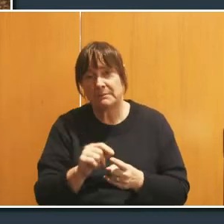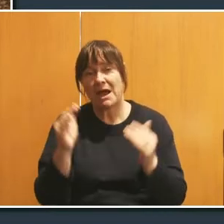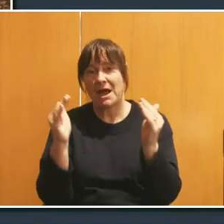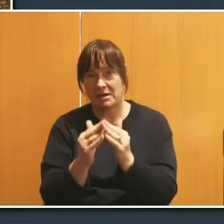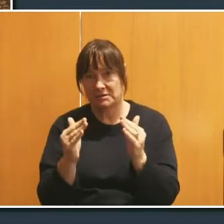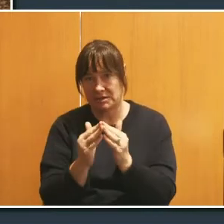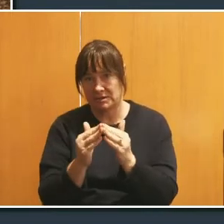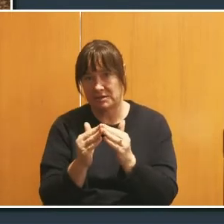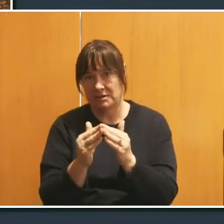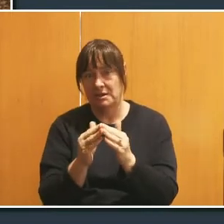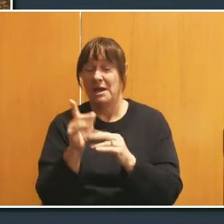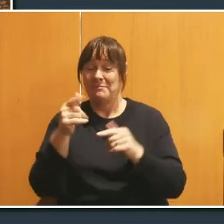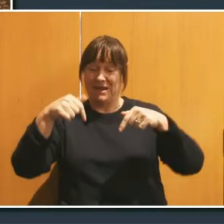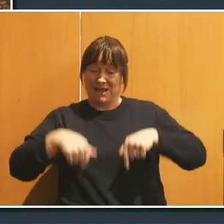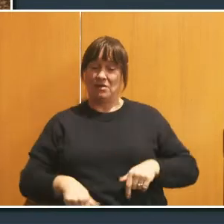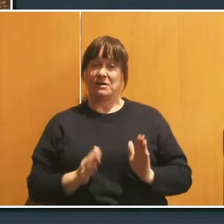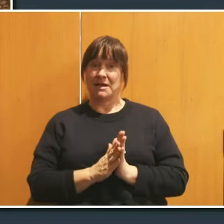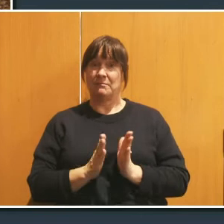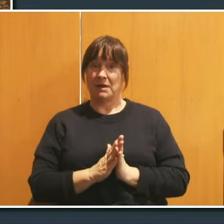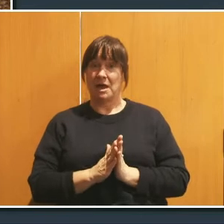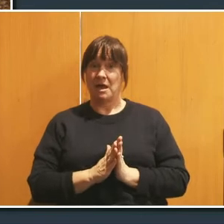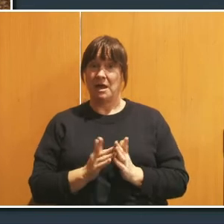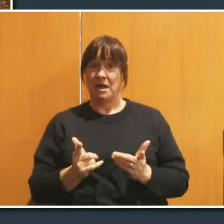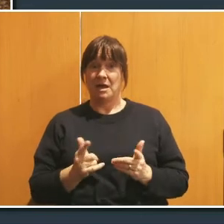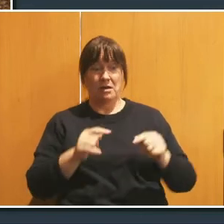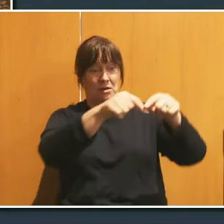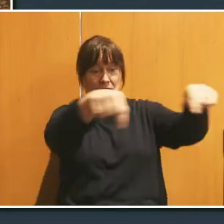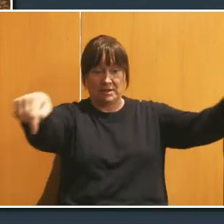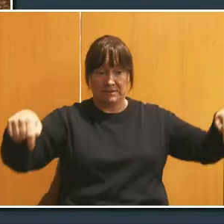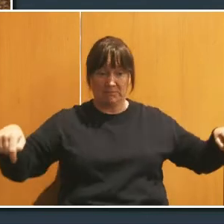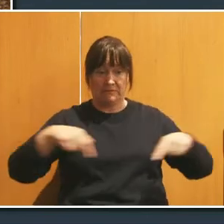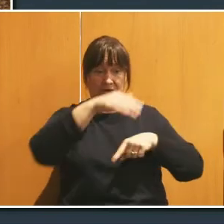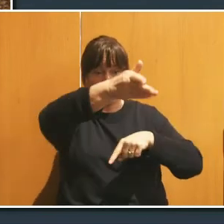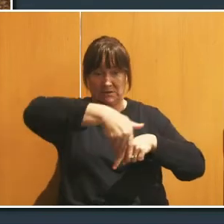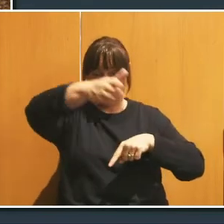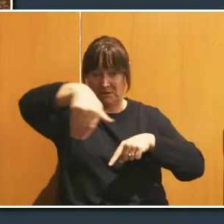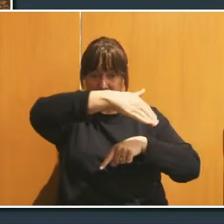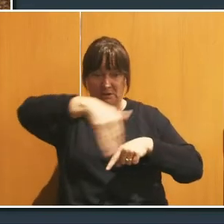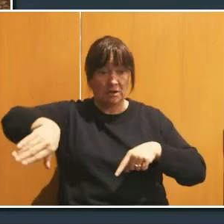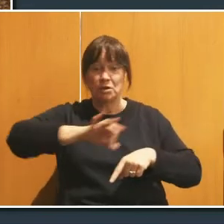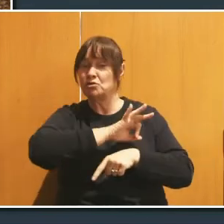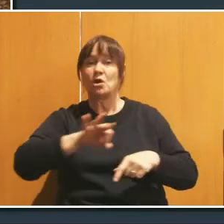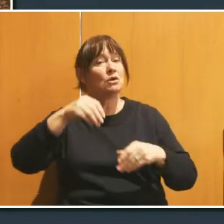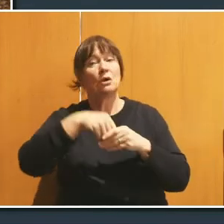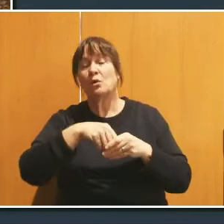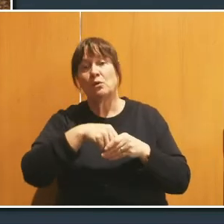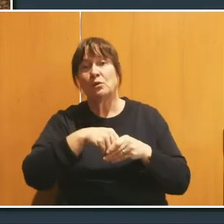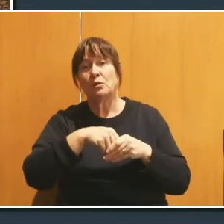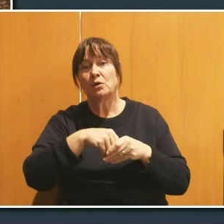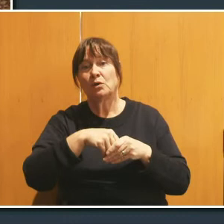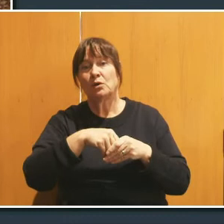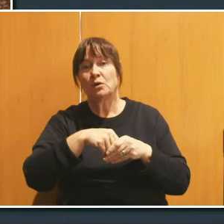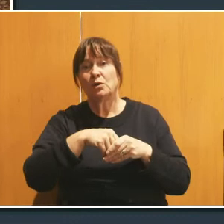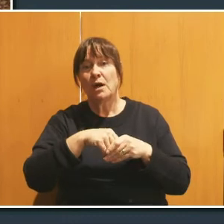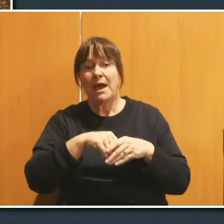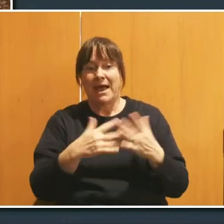yet in Napier, the type of subdivisions that are being developed don't include anything of any kind of